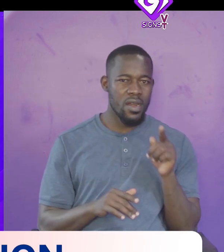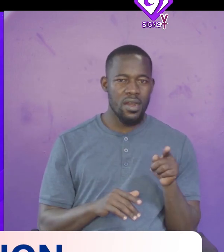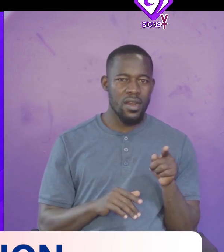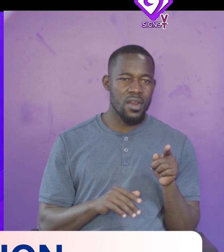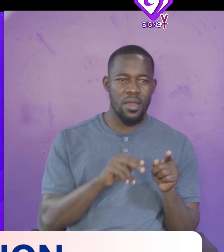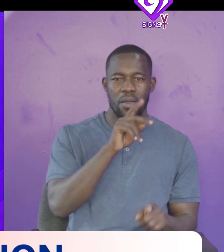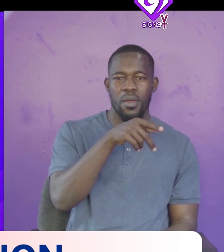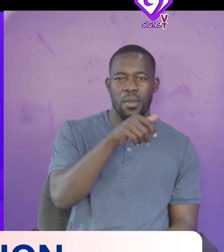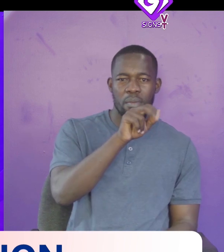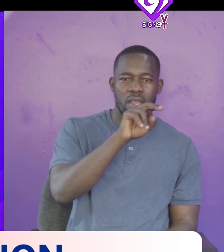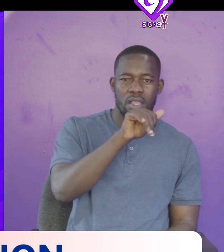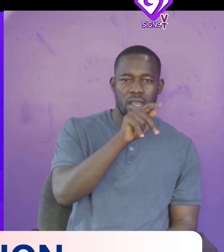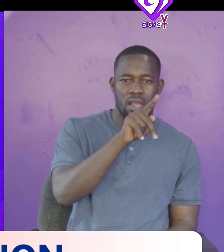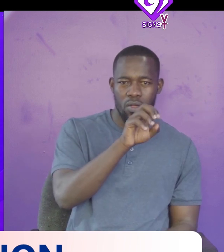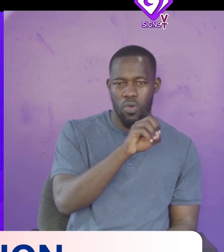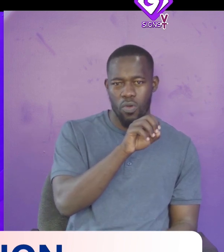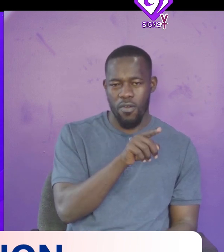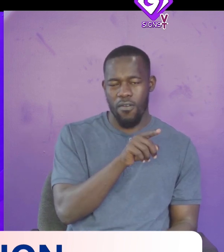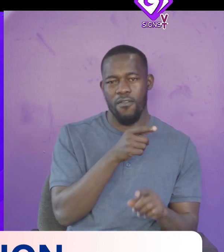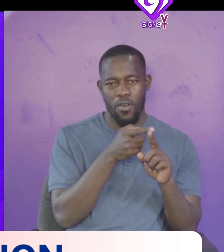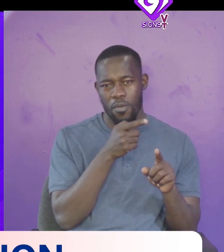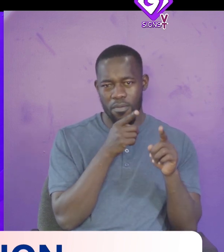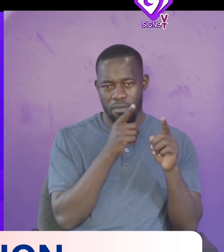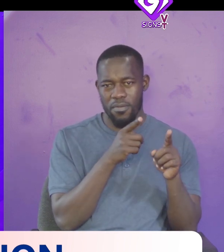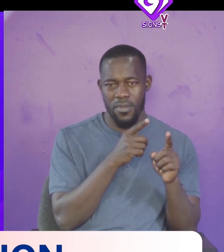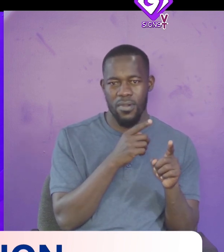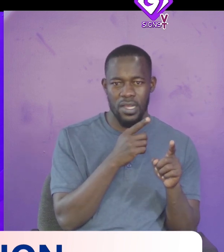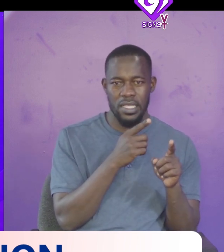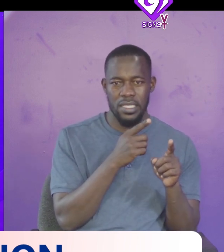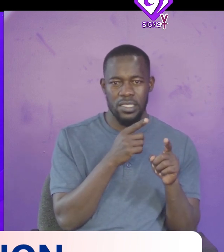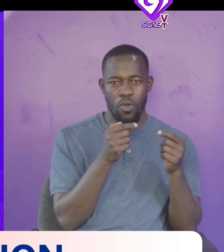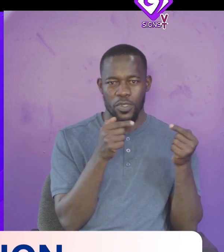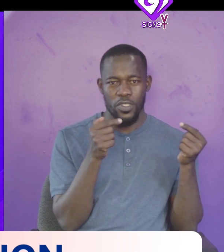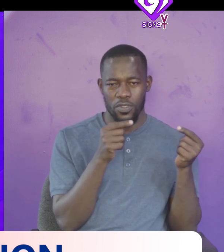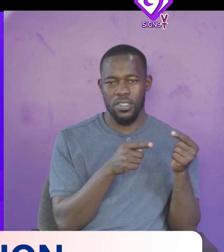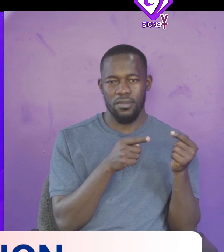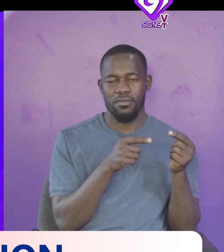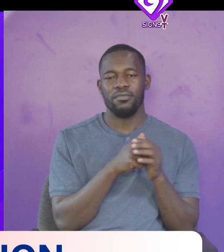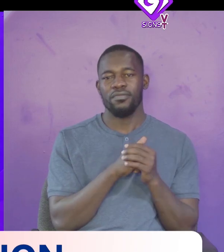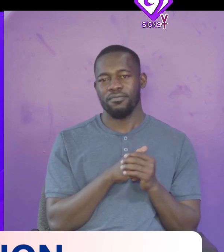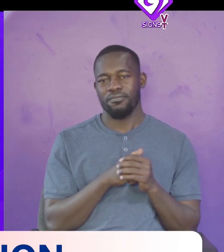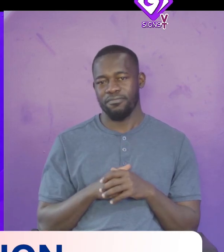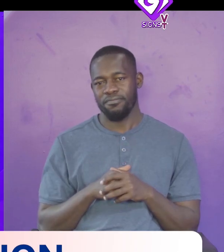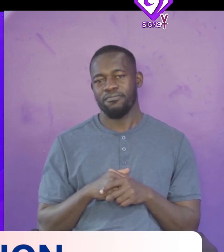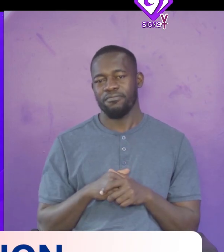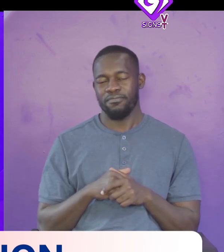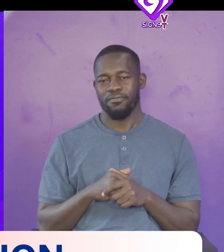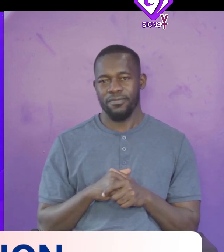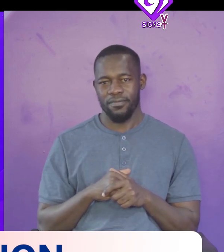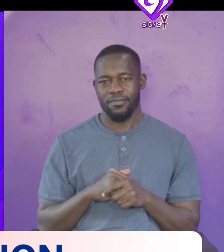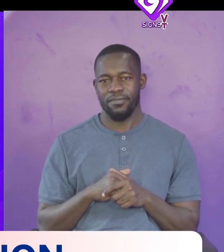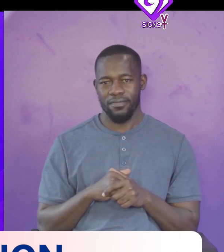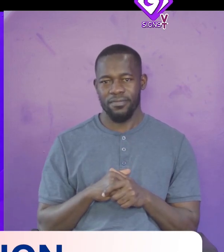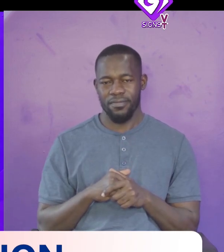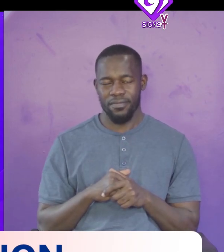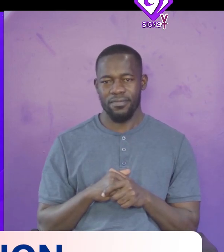Panyako, being pushed for by the united opposition. Kalalo's bodyguards taken away, 6 bodyguards taken away, and